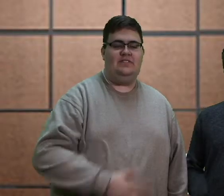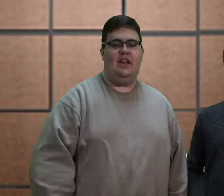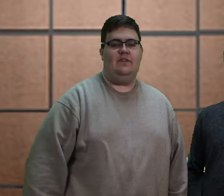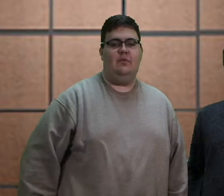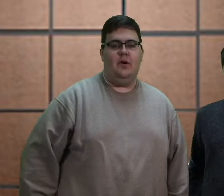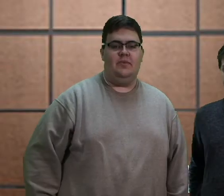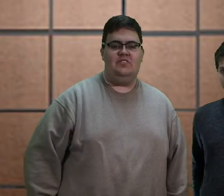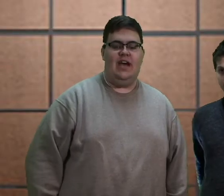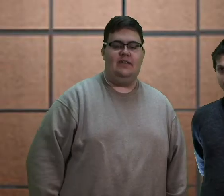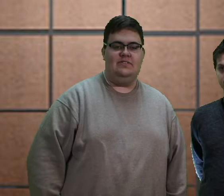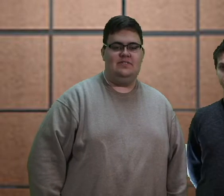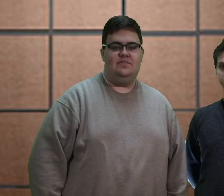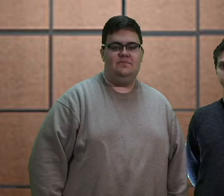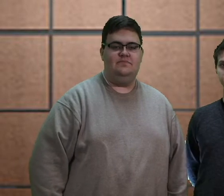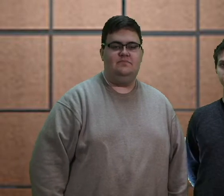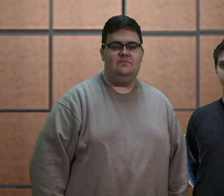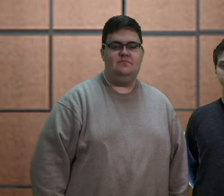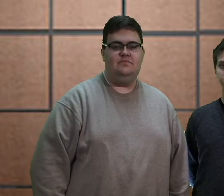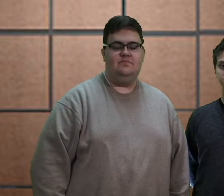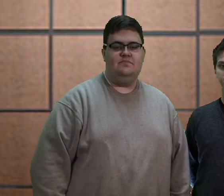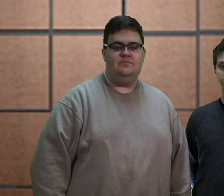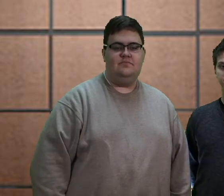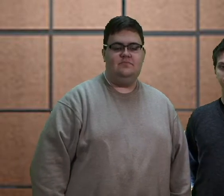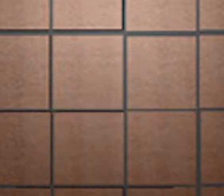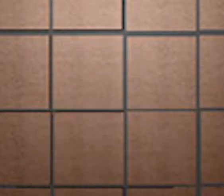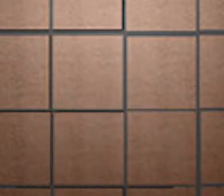Please remain standing for a moment of silence.